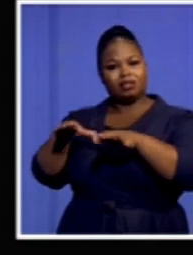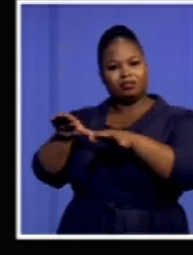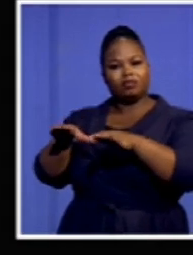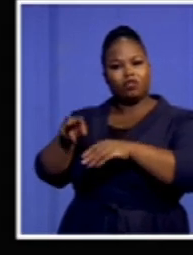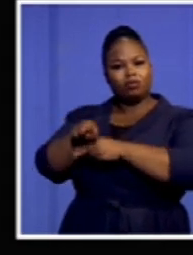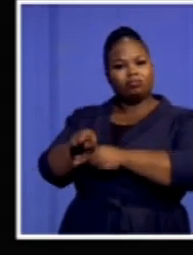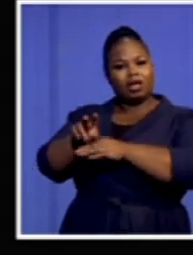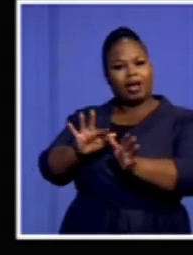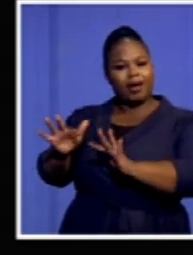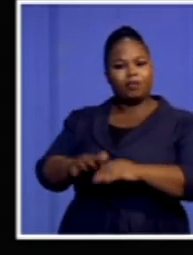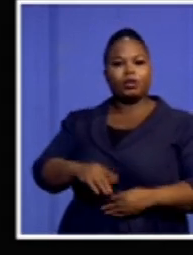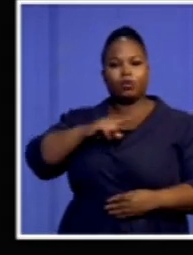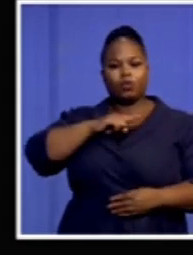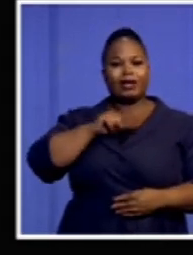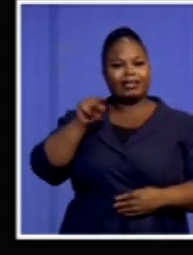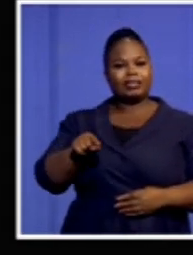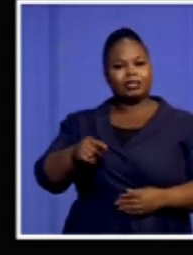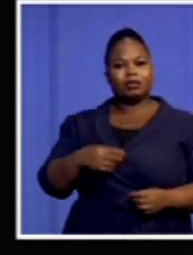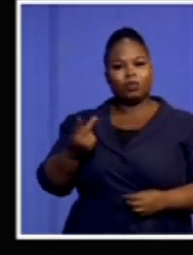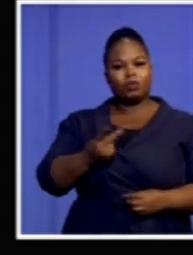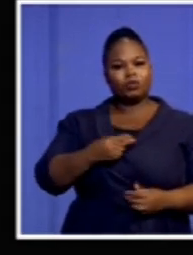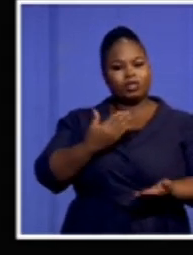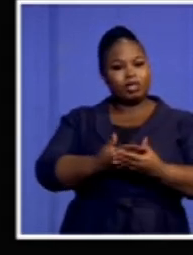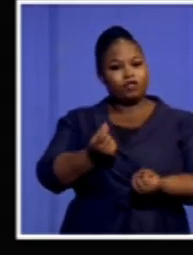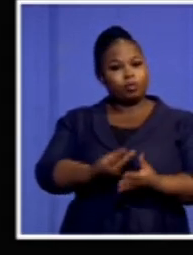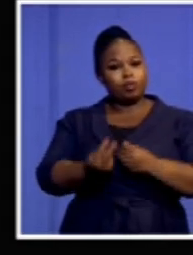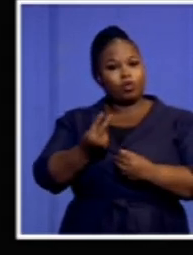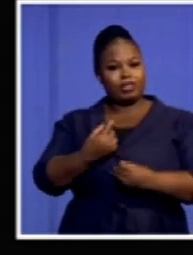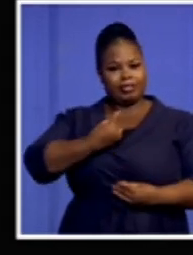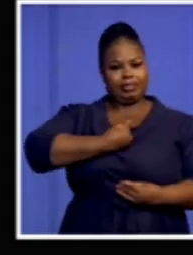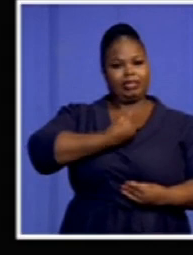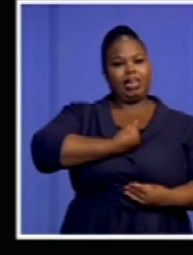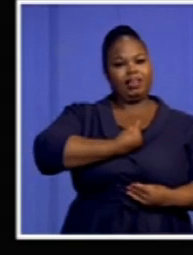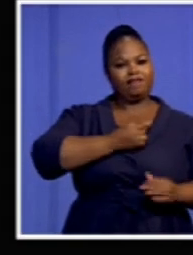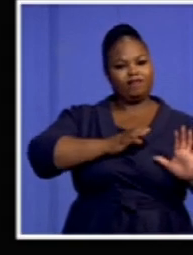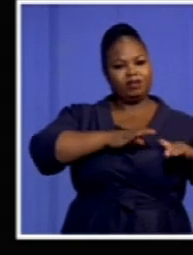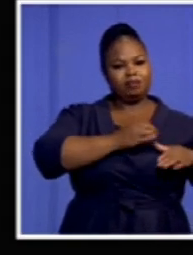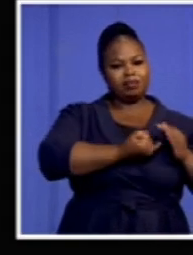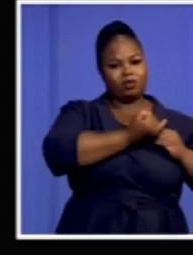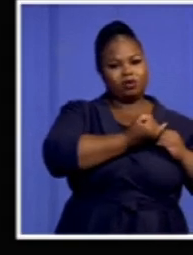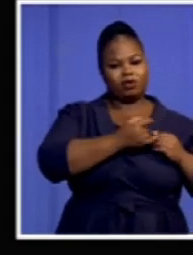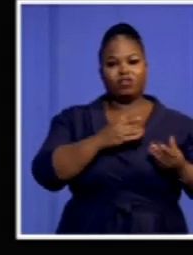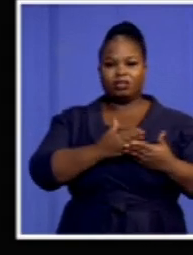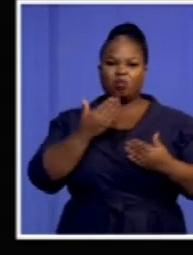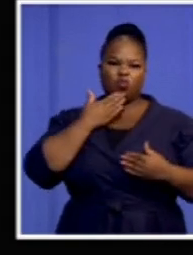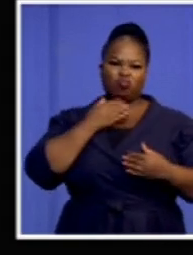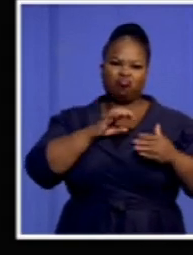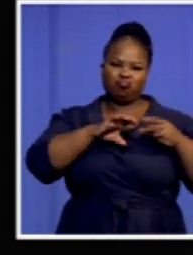quarantine. It also provides for both self-quarantine and self-isolation for those who meet the criteria set up in